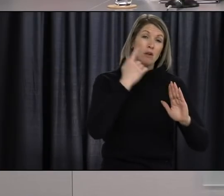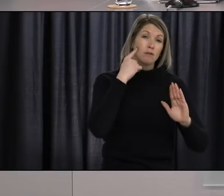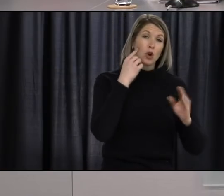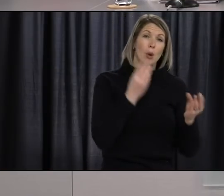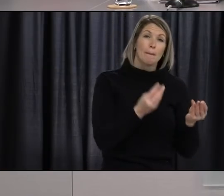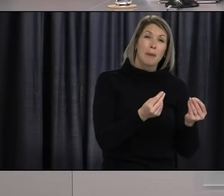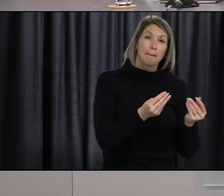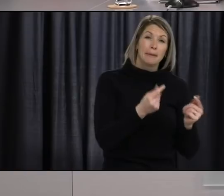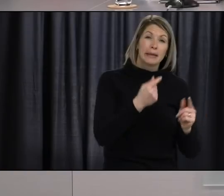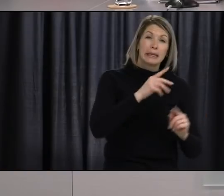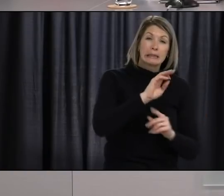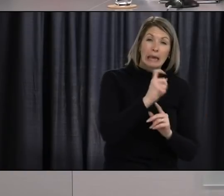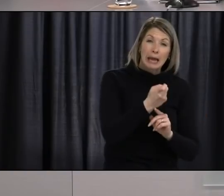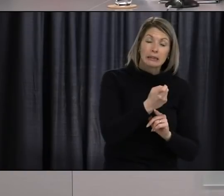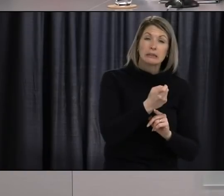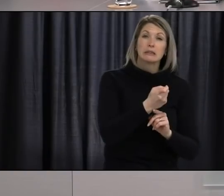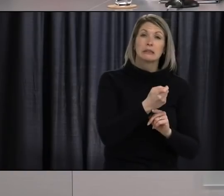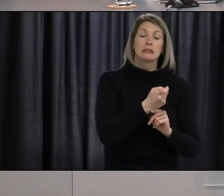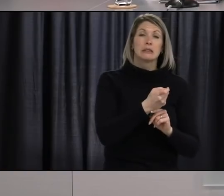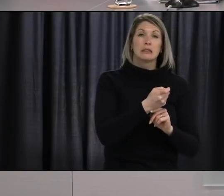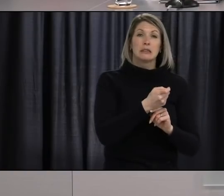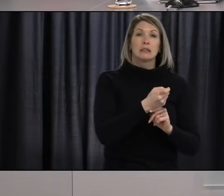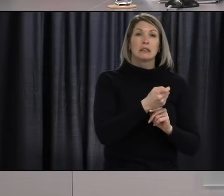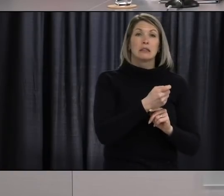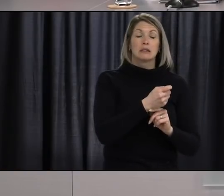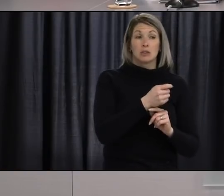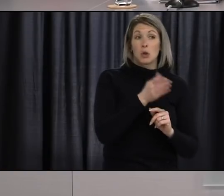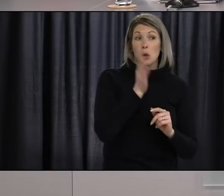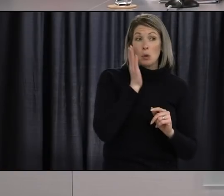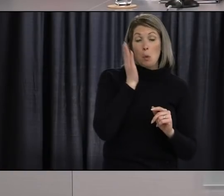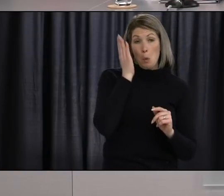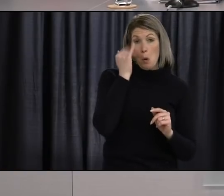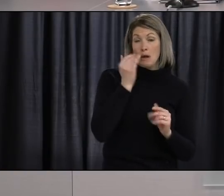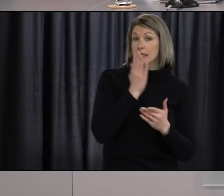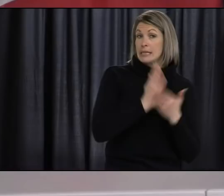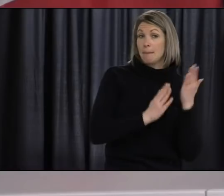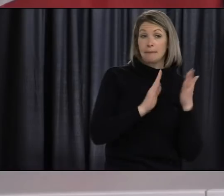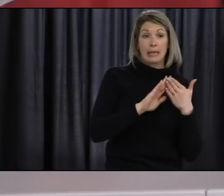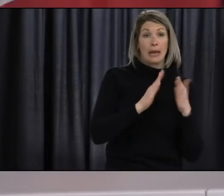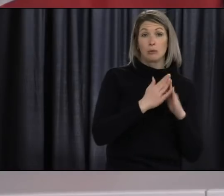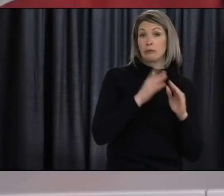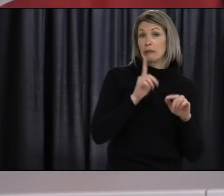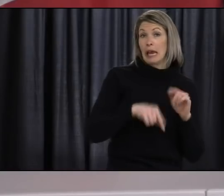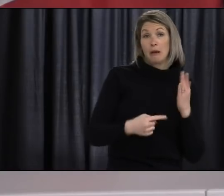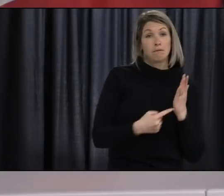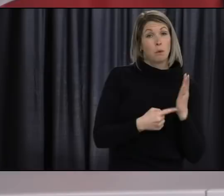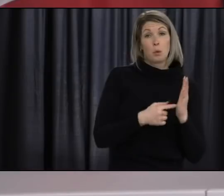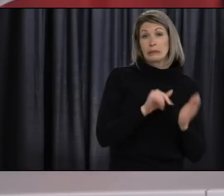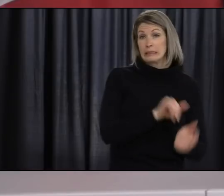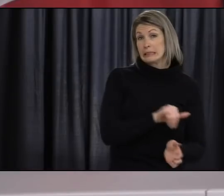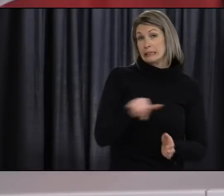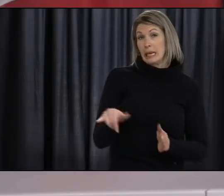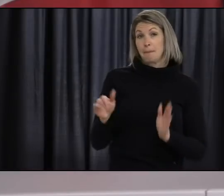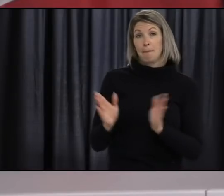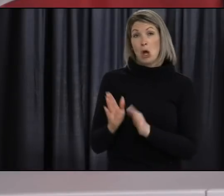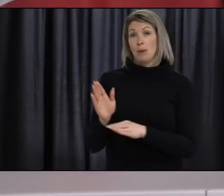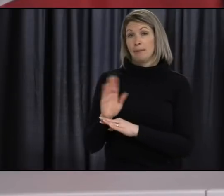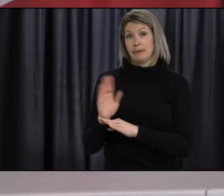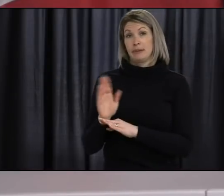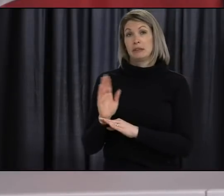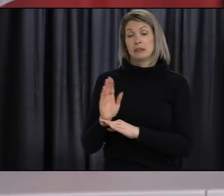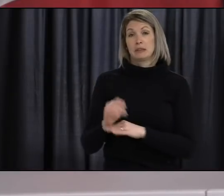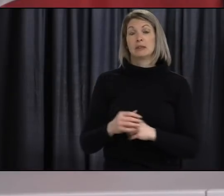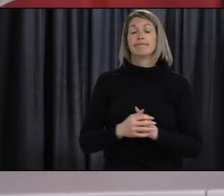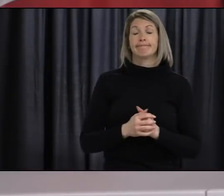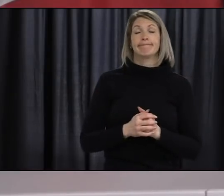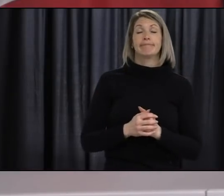that's not the kind of thing municipalities can necessarily afford. Well, right now we, there's obviously ongoing